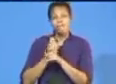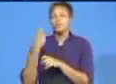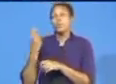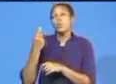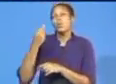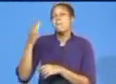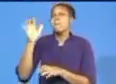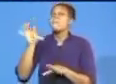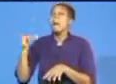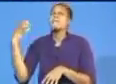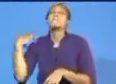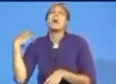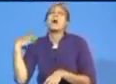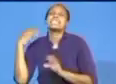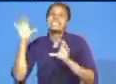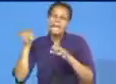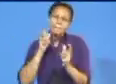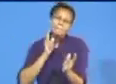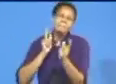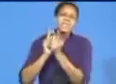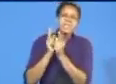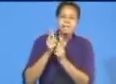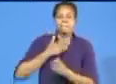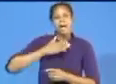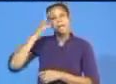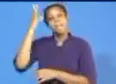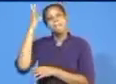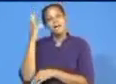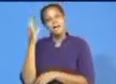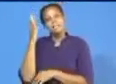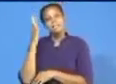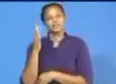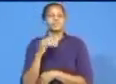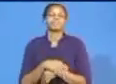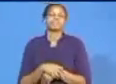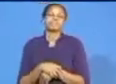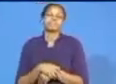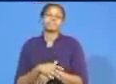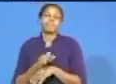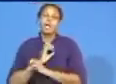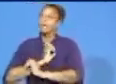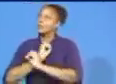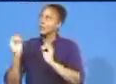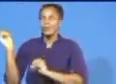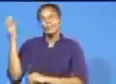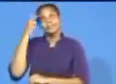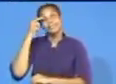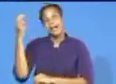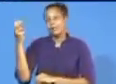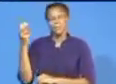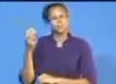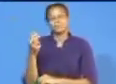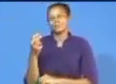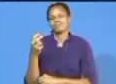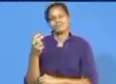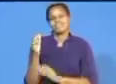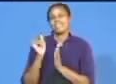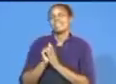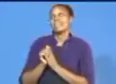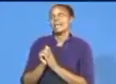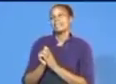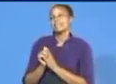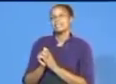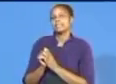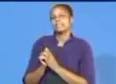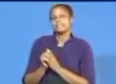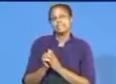master could meet my pastor, I have no doubt in my mind that his